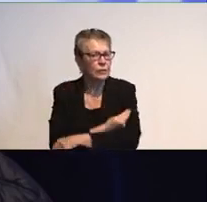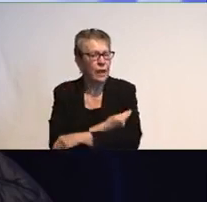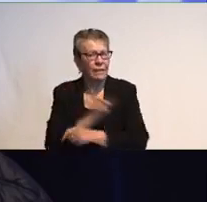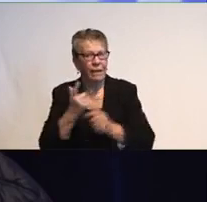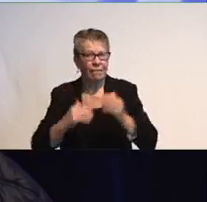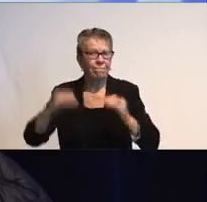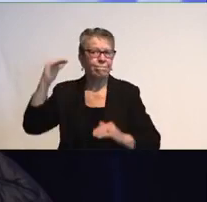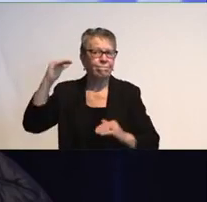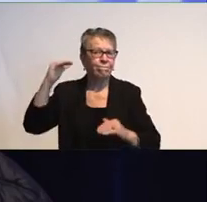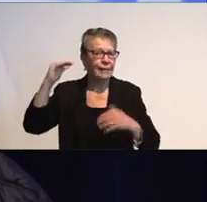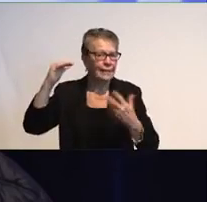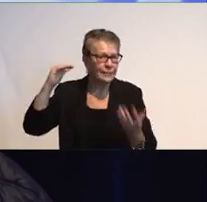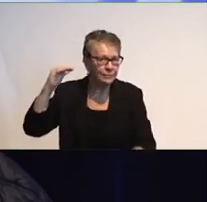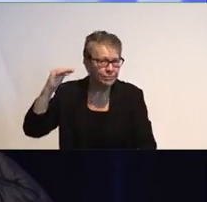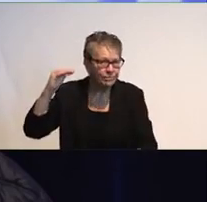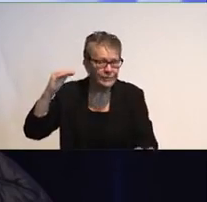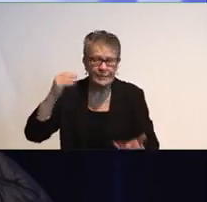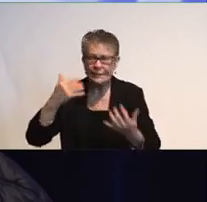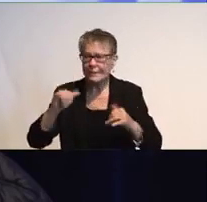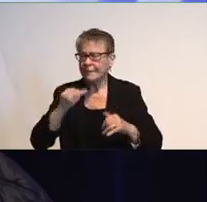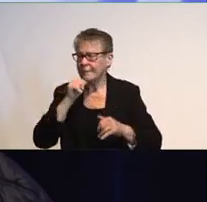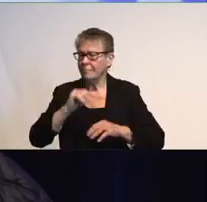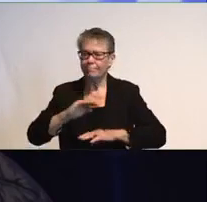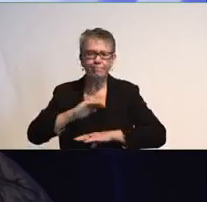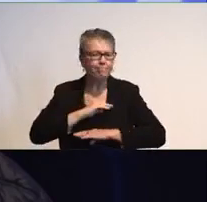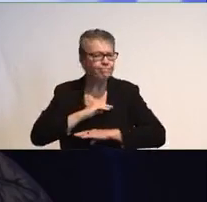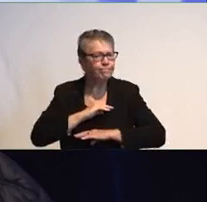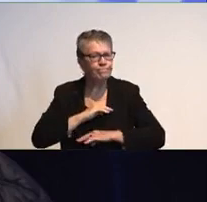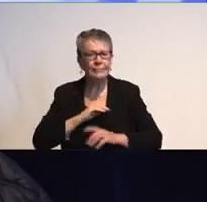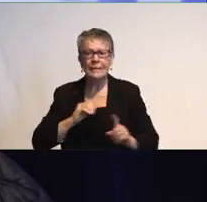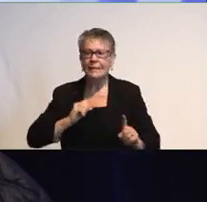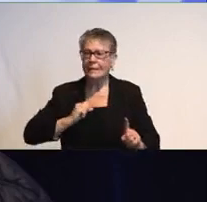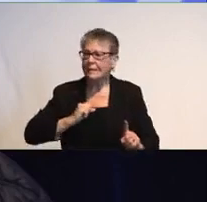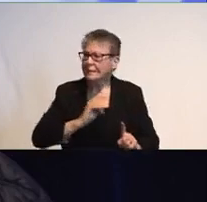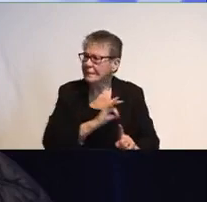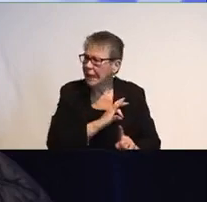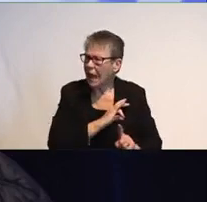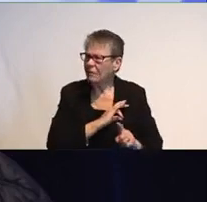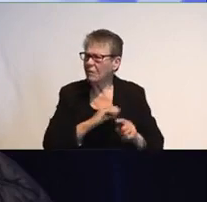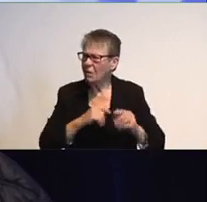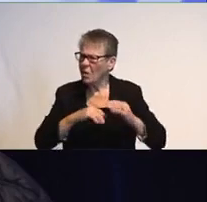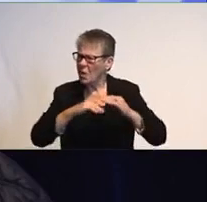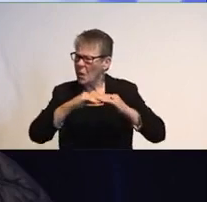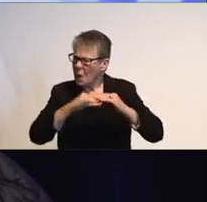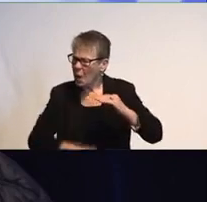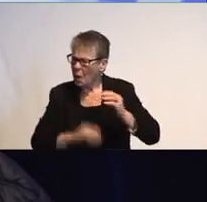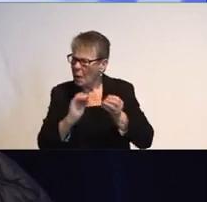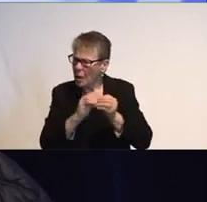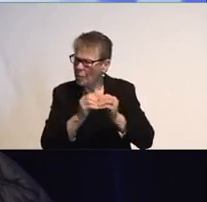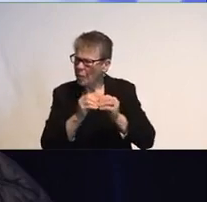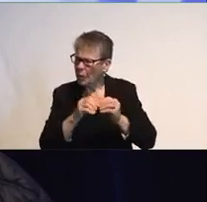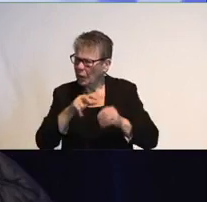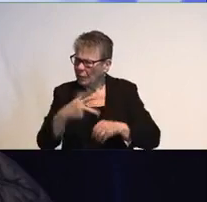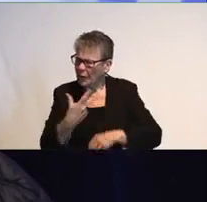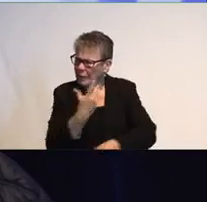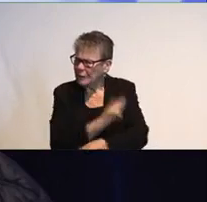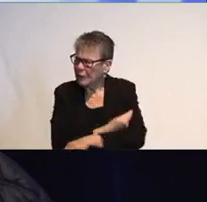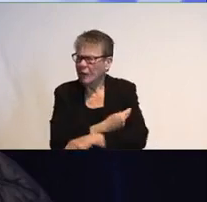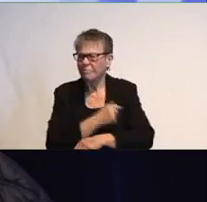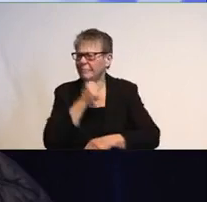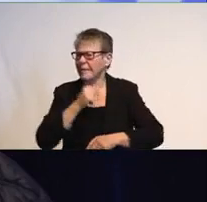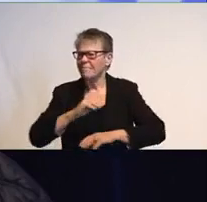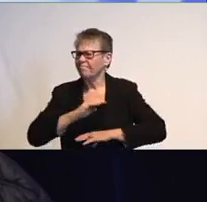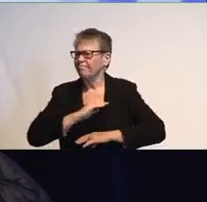too low. The staff number is especially concerning. I have met with the long-term care administrators, medical directors,